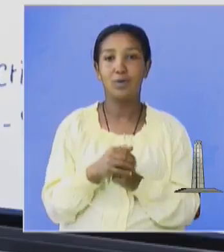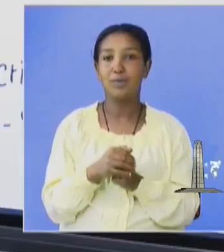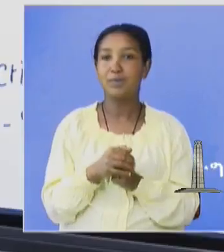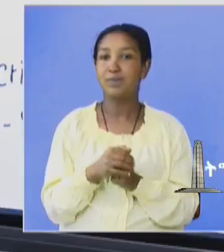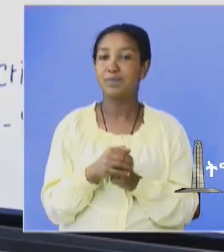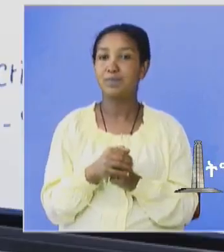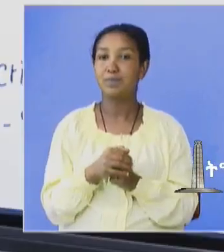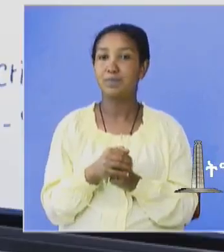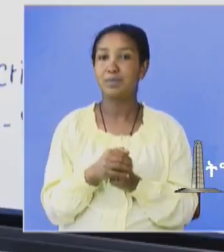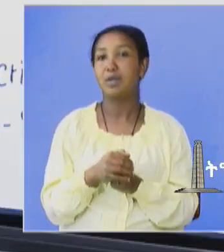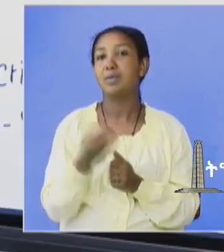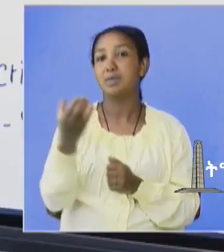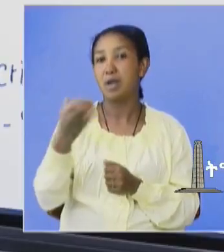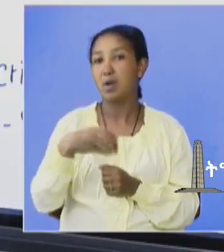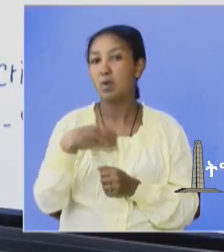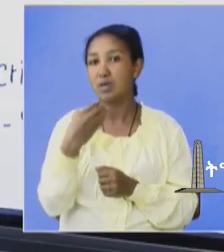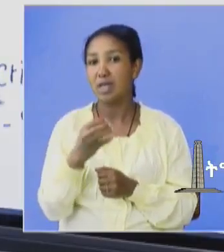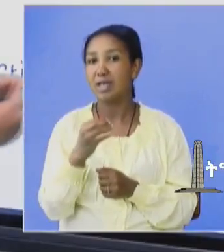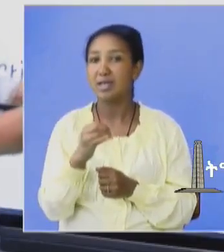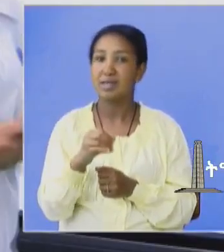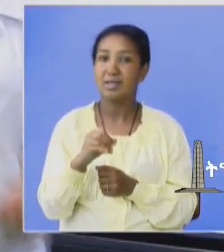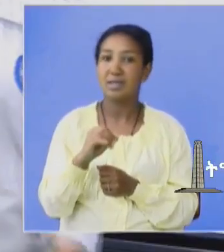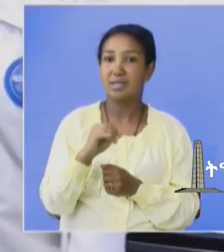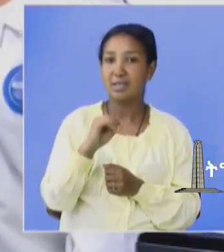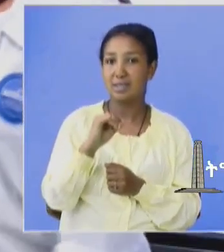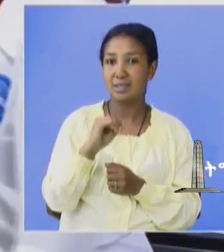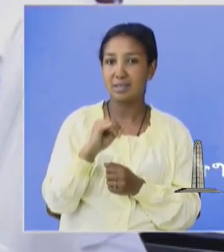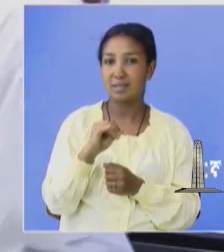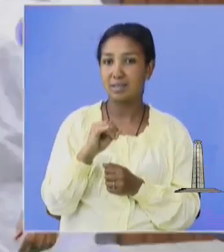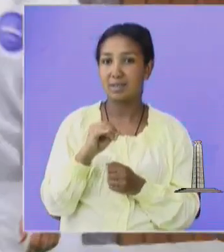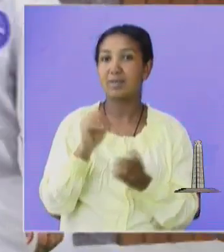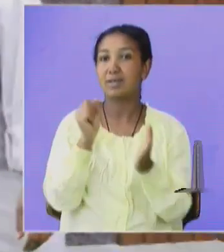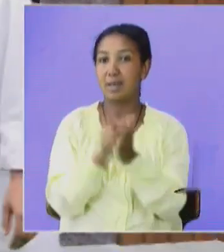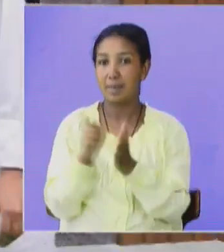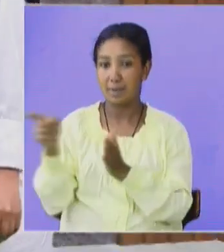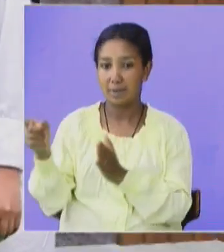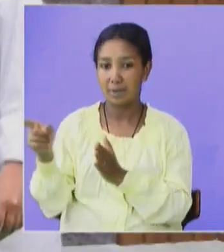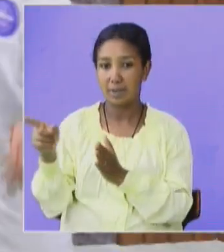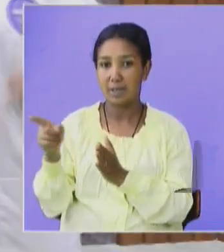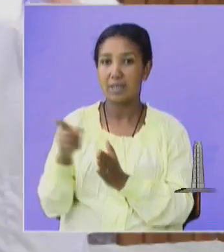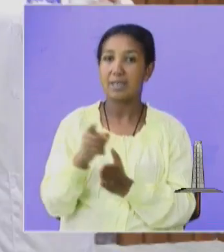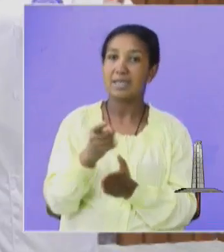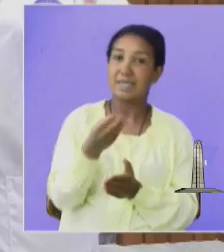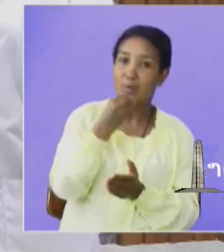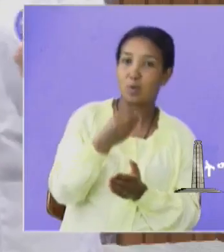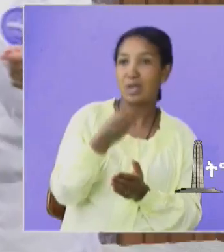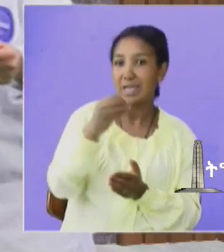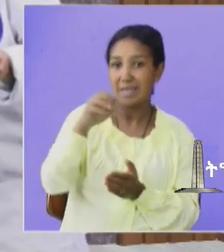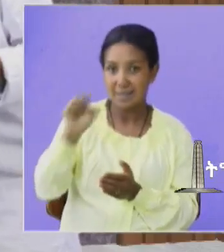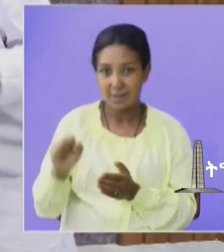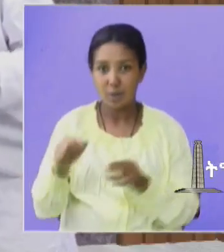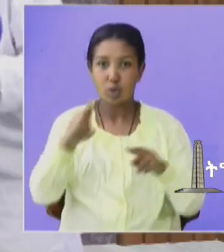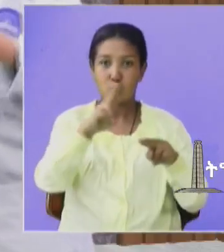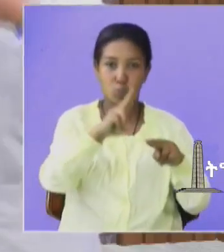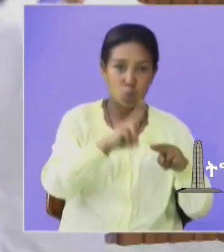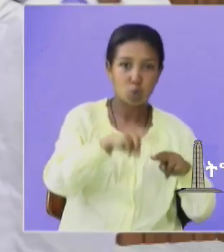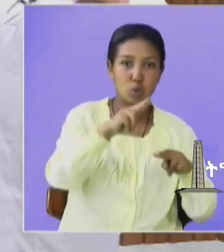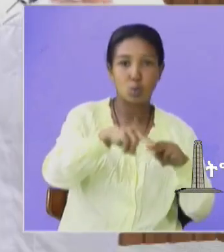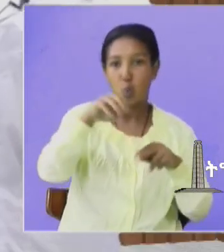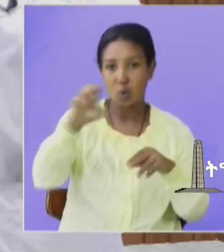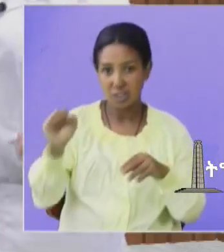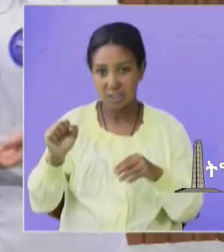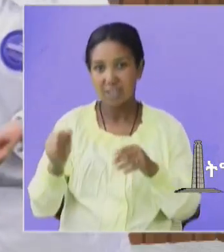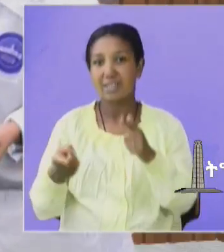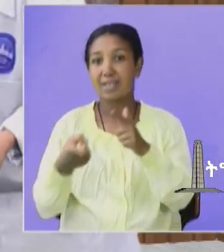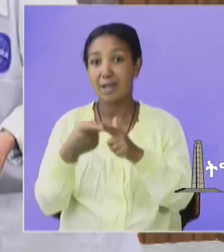some consonant like eat. Like here is the example. Eats, puts, puts. And the next